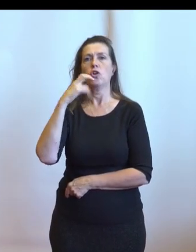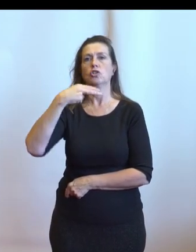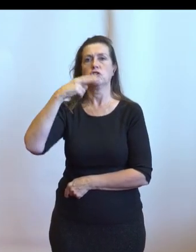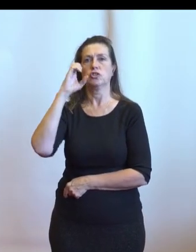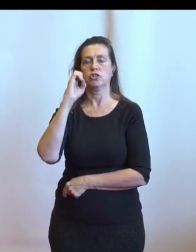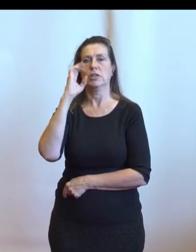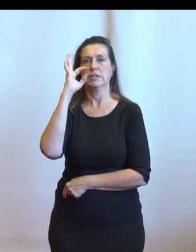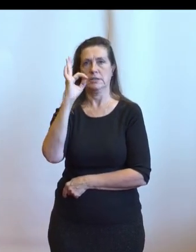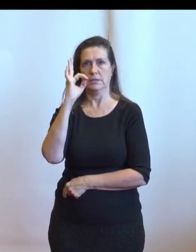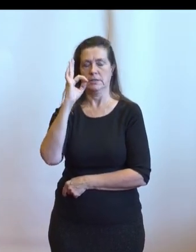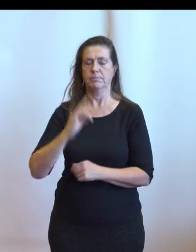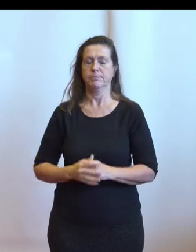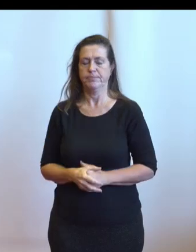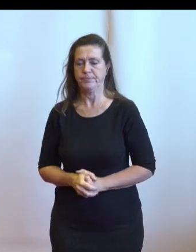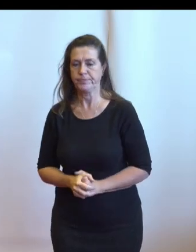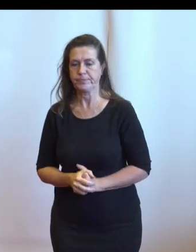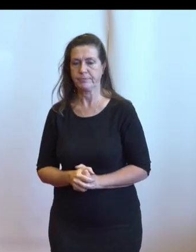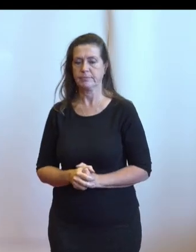Should I go there? No, I do it.